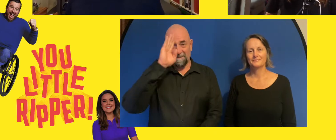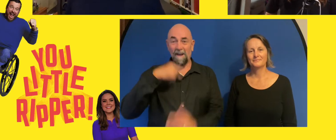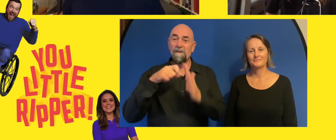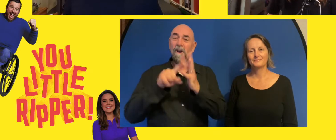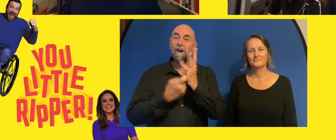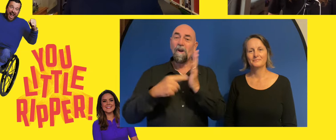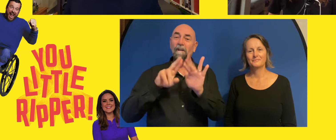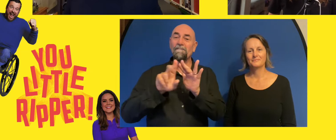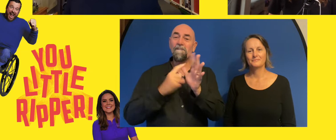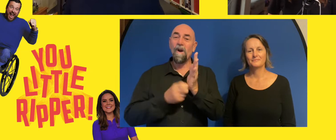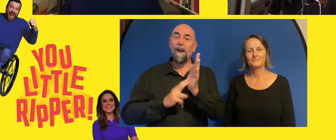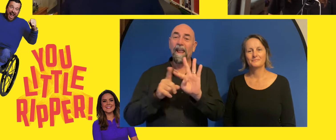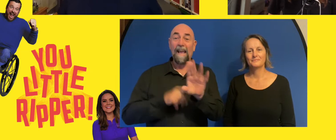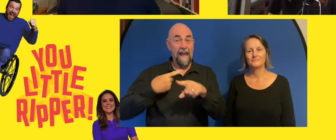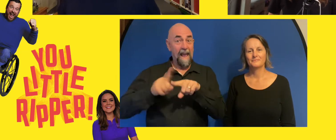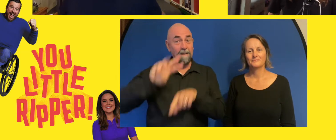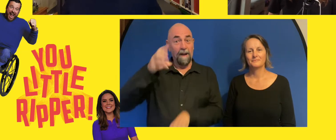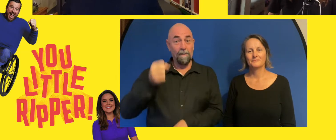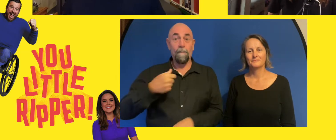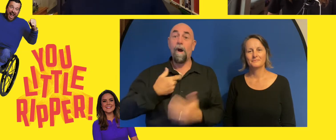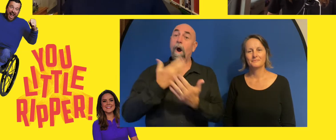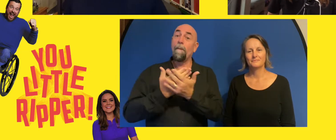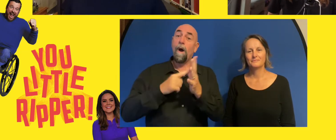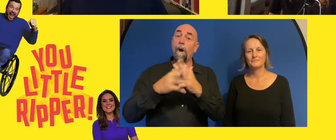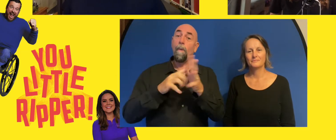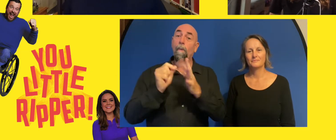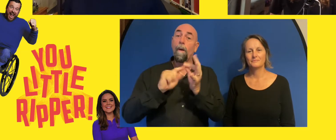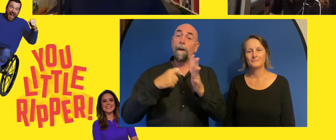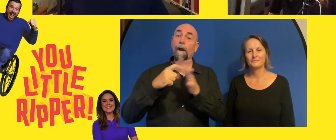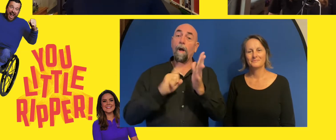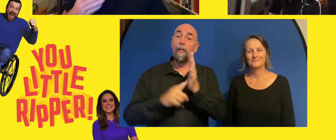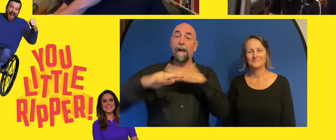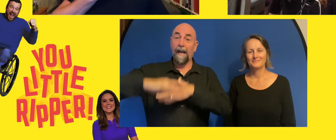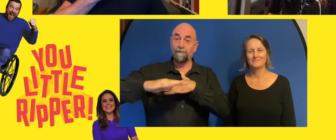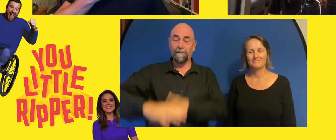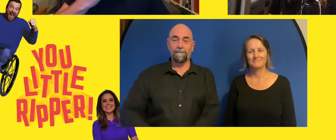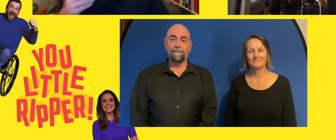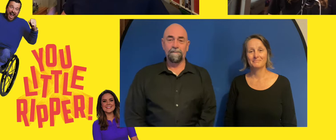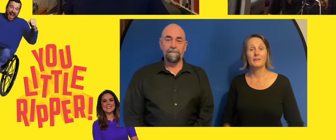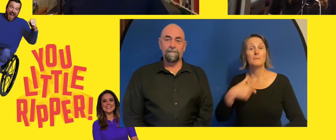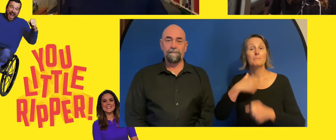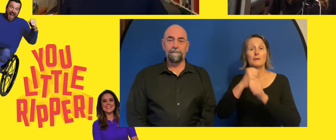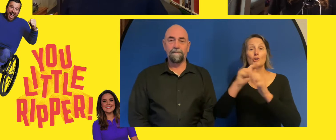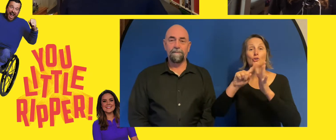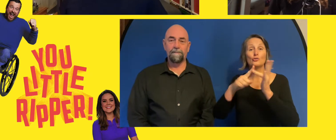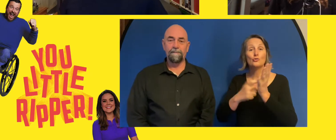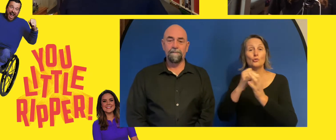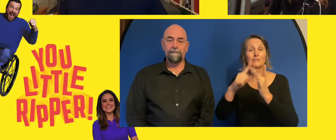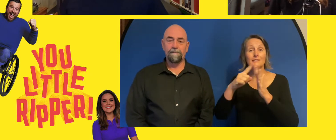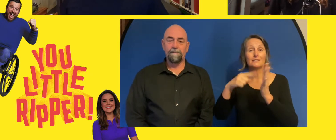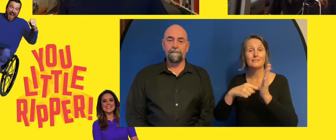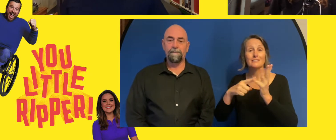Hi, I'm Kurt Fernley, former Paralympian, broadcasting from a Wabakal country. And I'm Georgie Tunney, and I'm in denial once again.